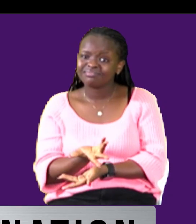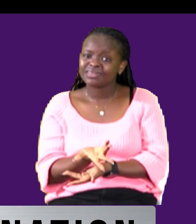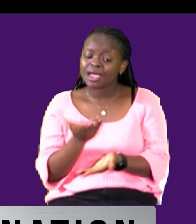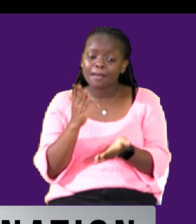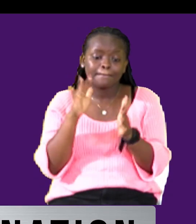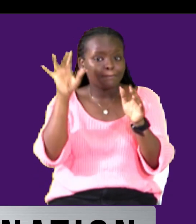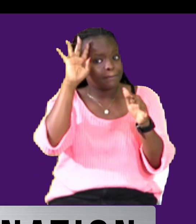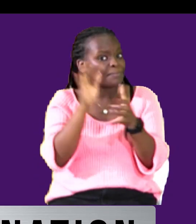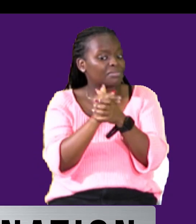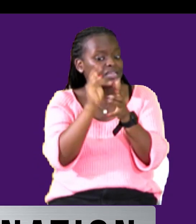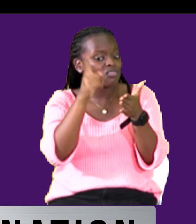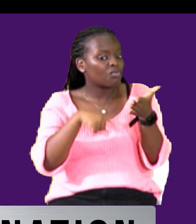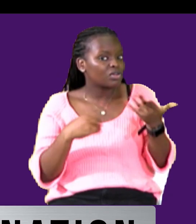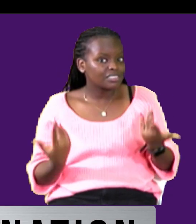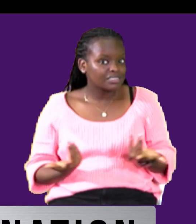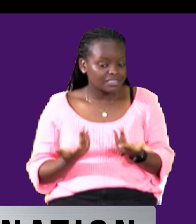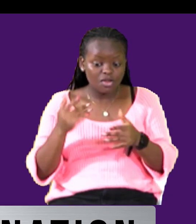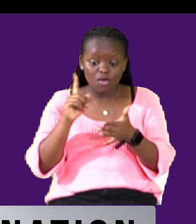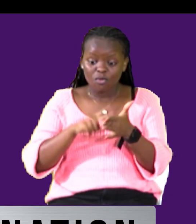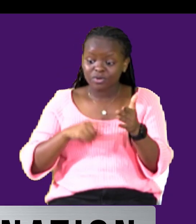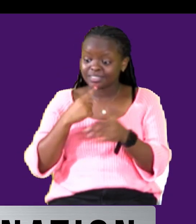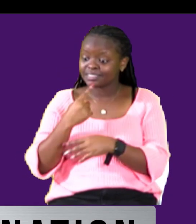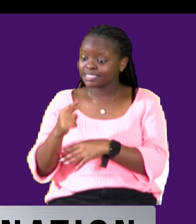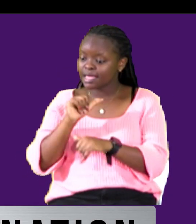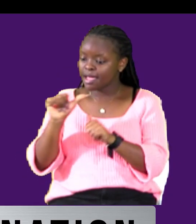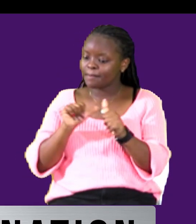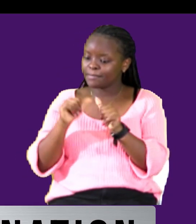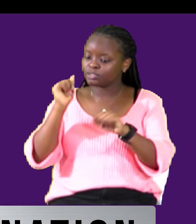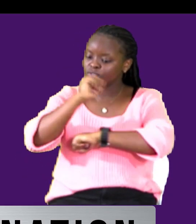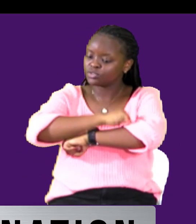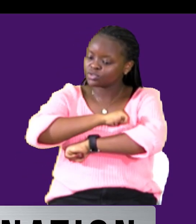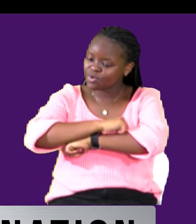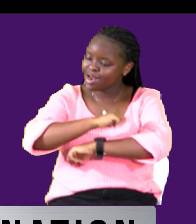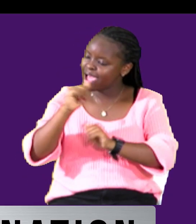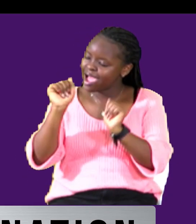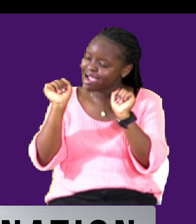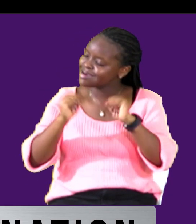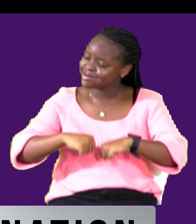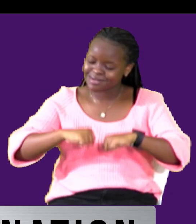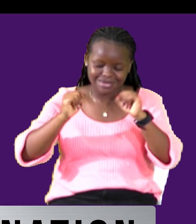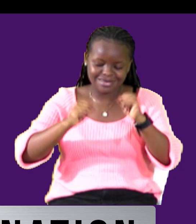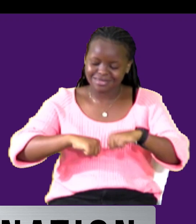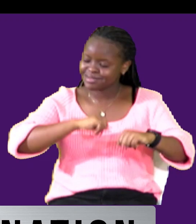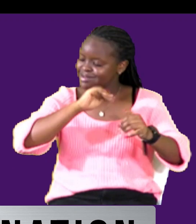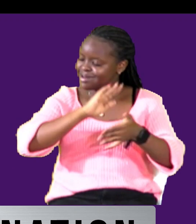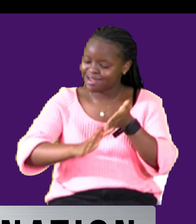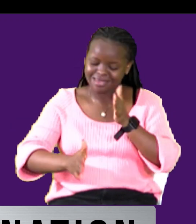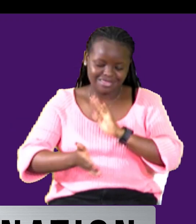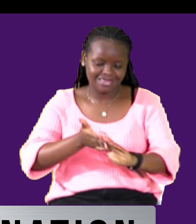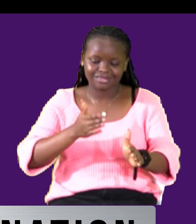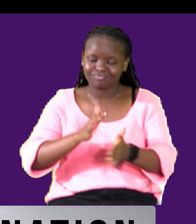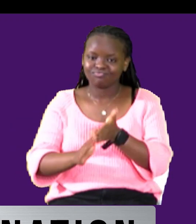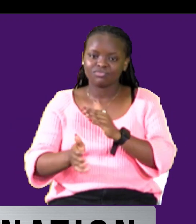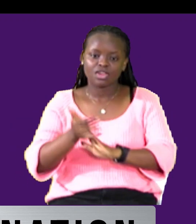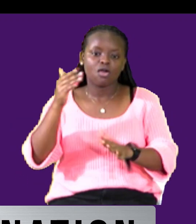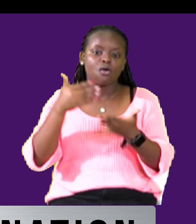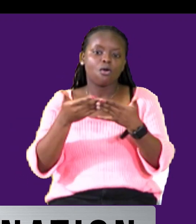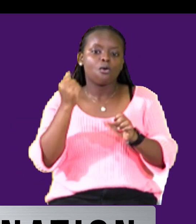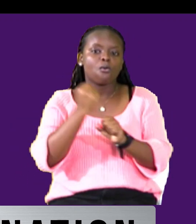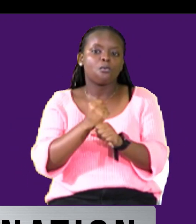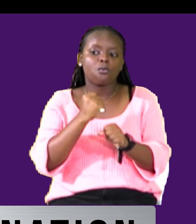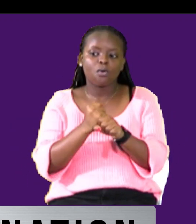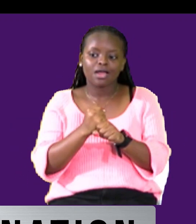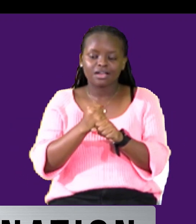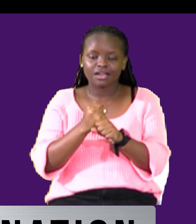he has said about the school, right? I really disagree with you. That is not the work of the president to open schools. Now,